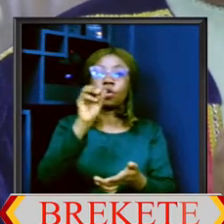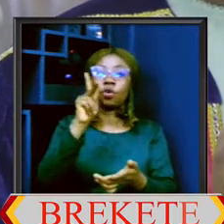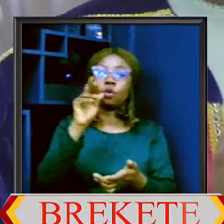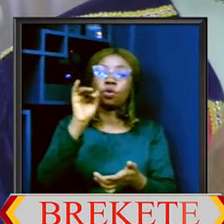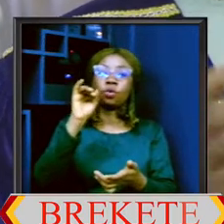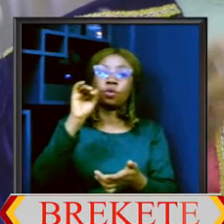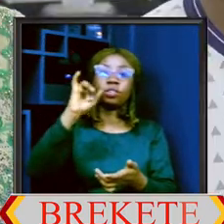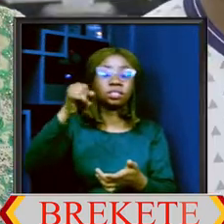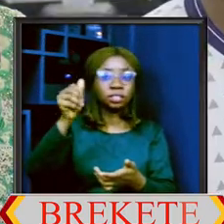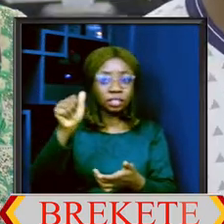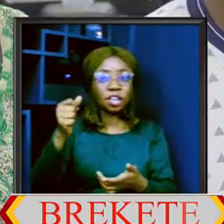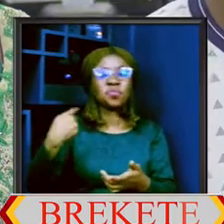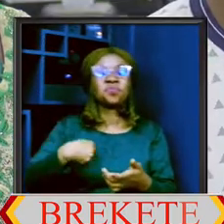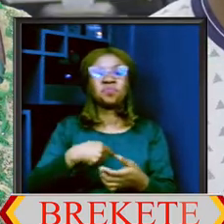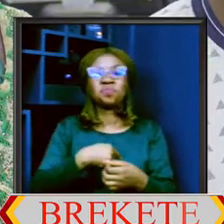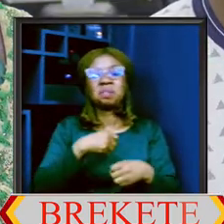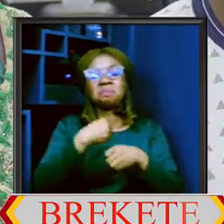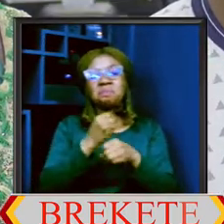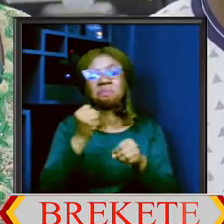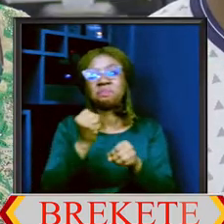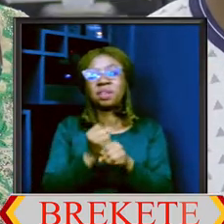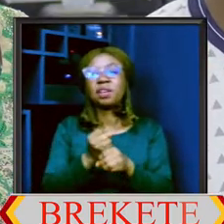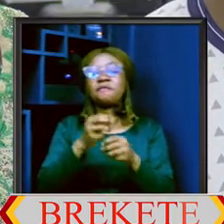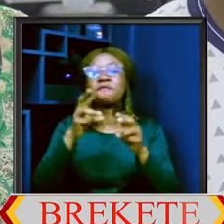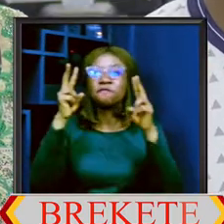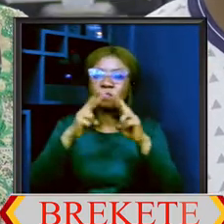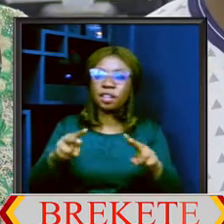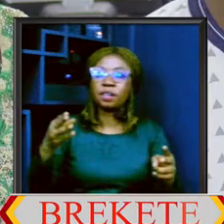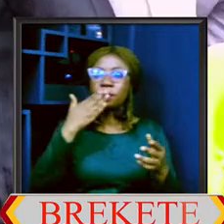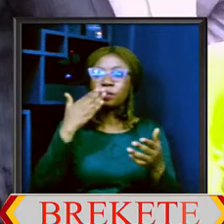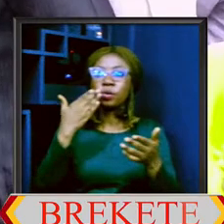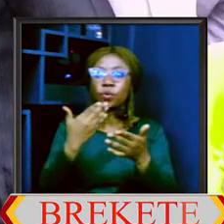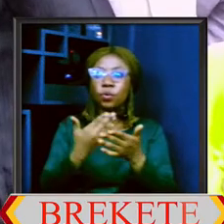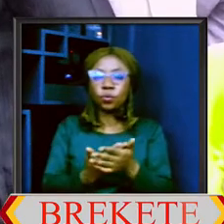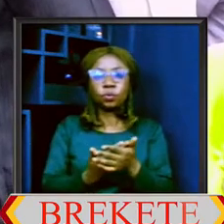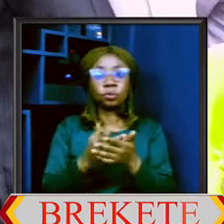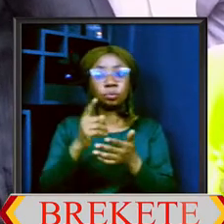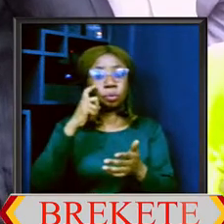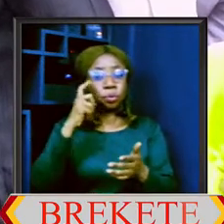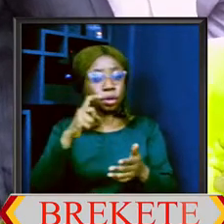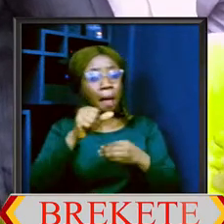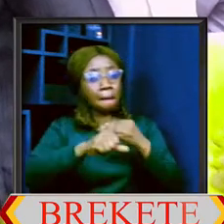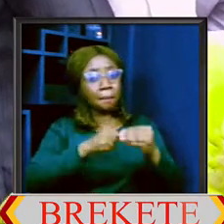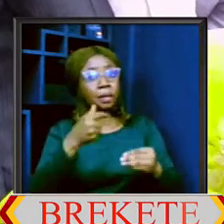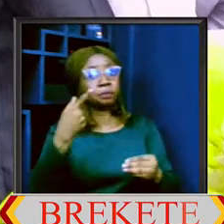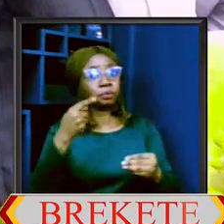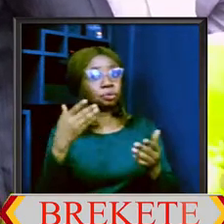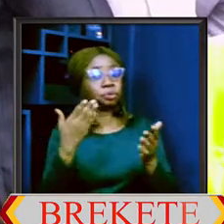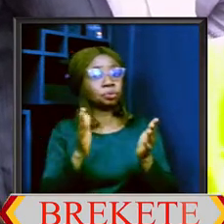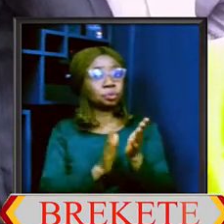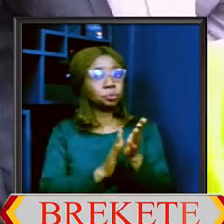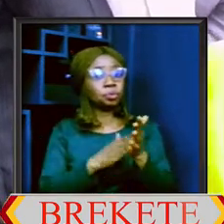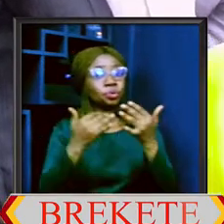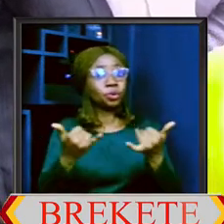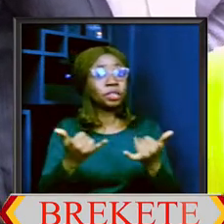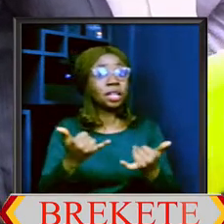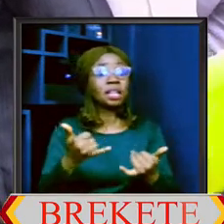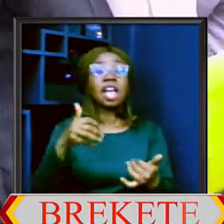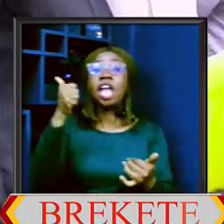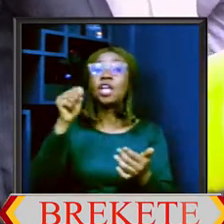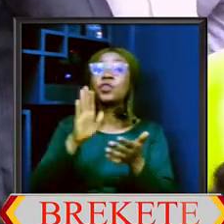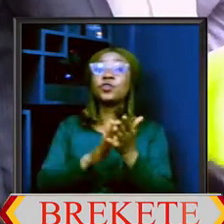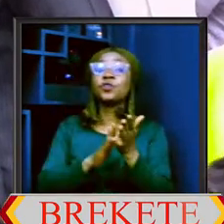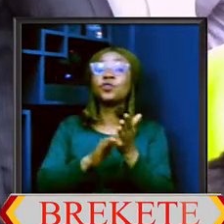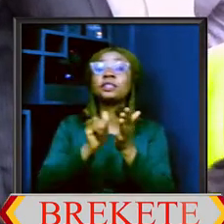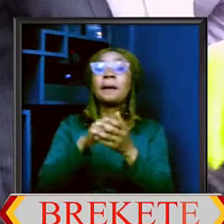looja we just made a very good discovery about the school today a school that